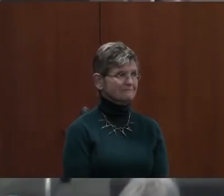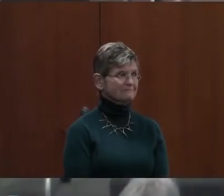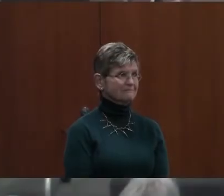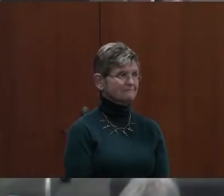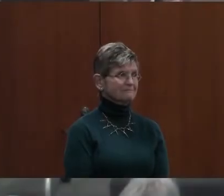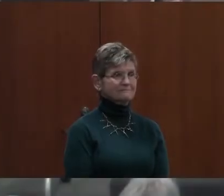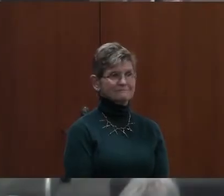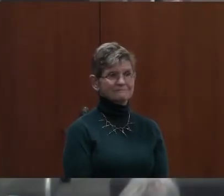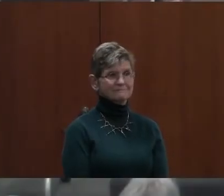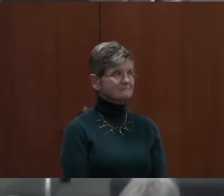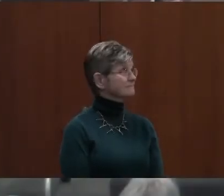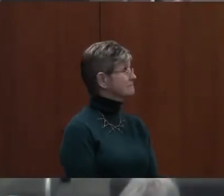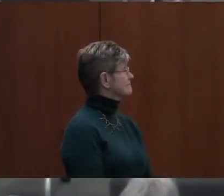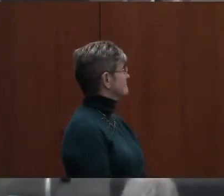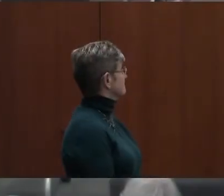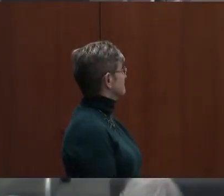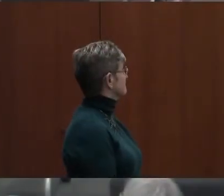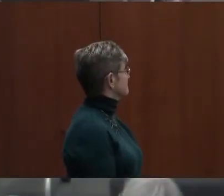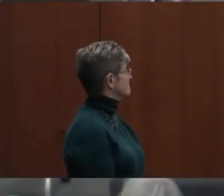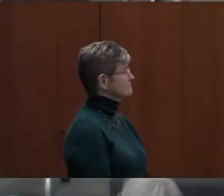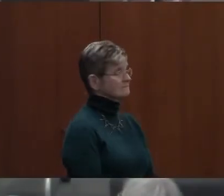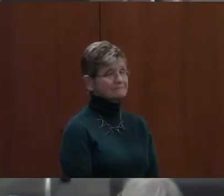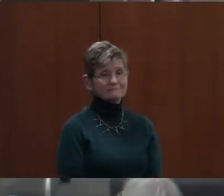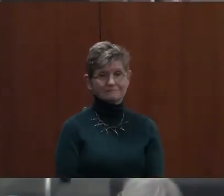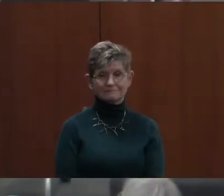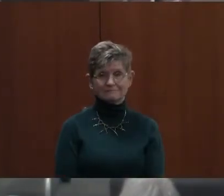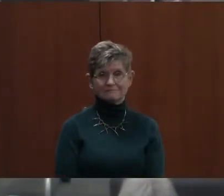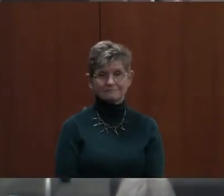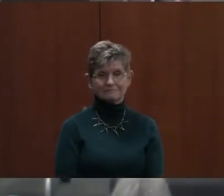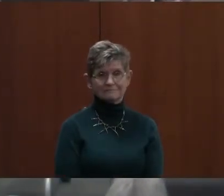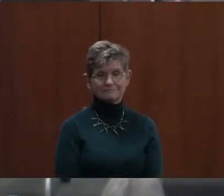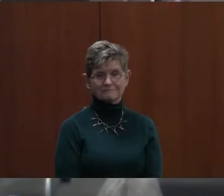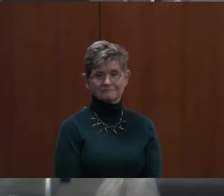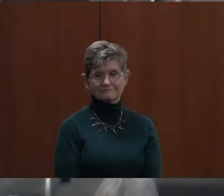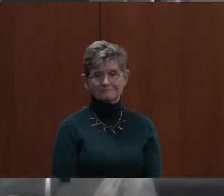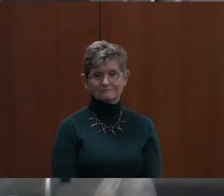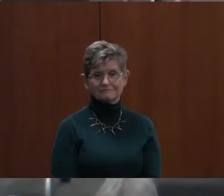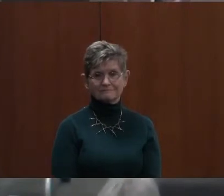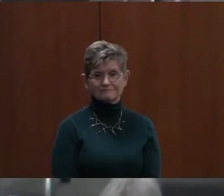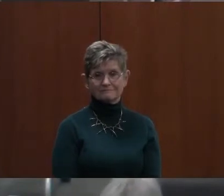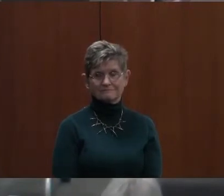We can congratulate our ESP finalists.